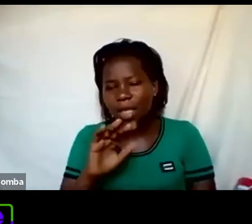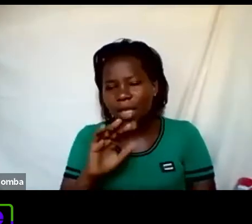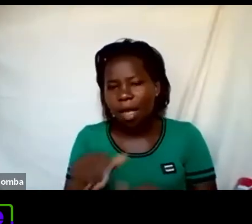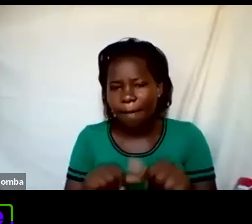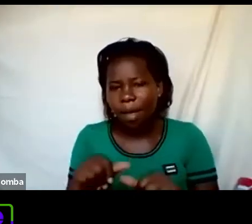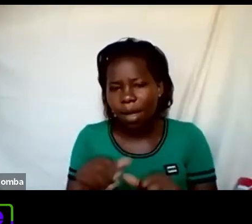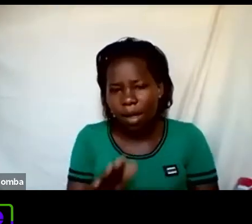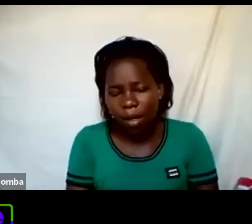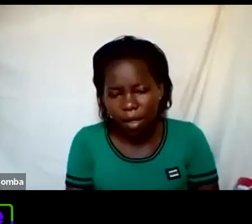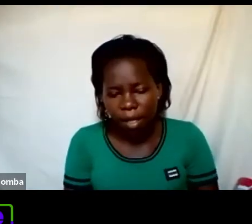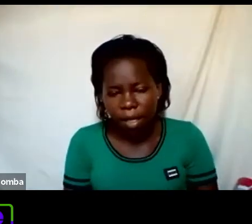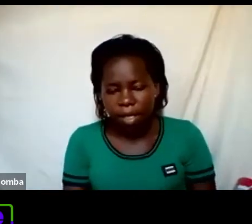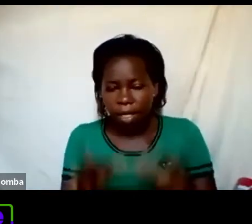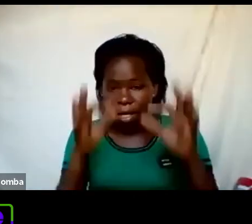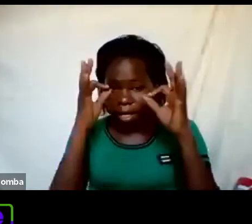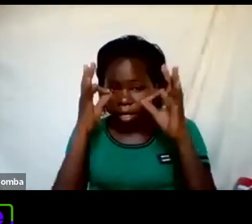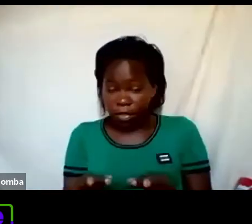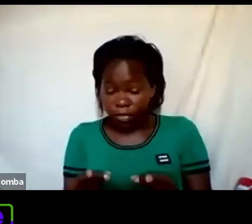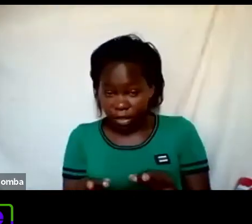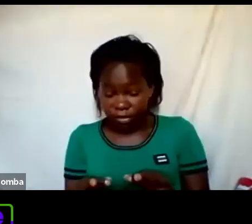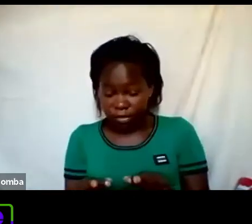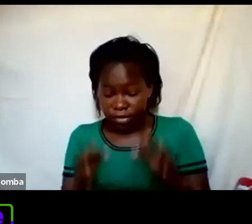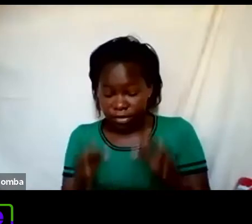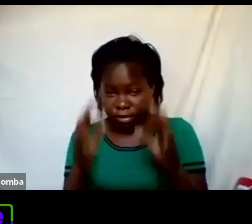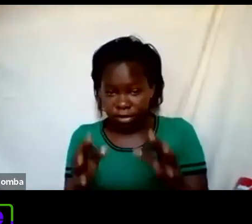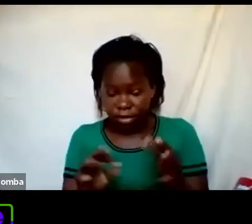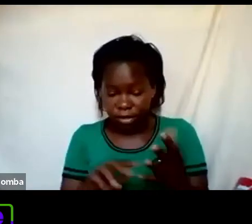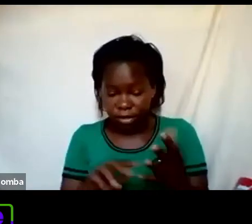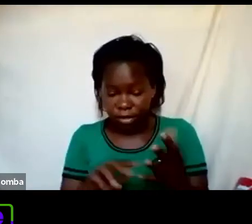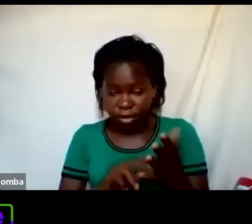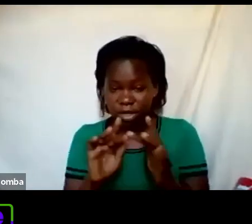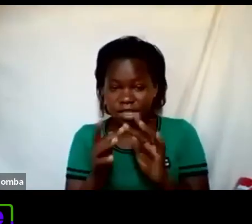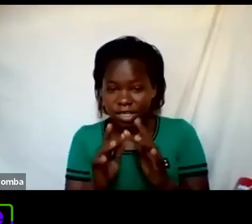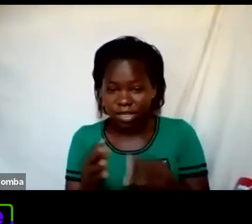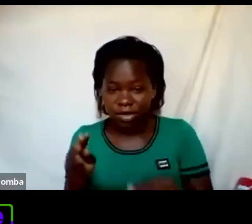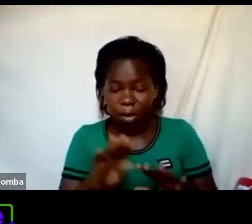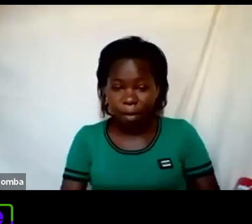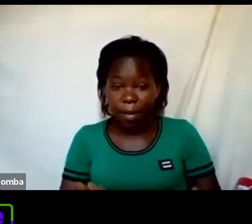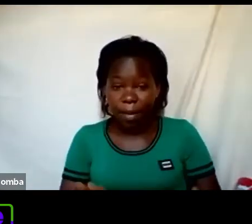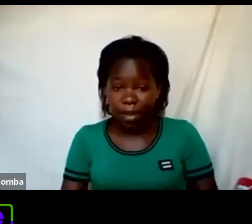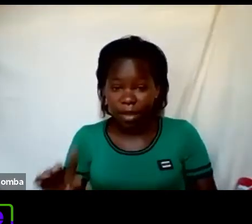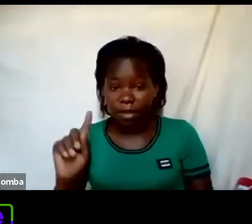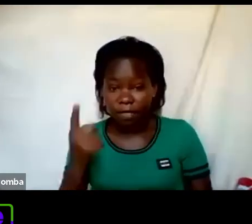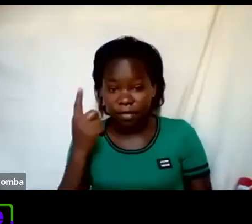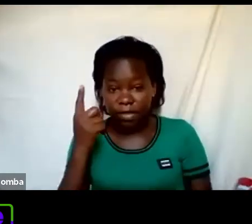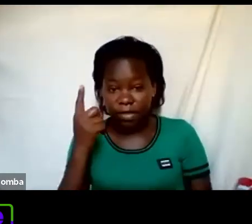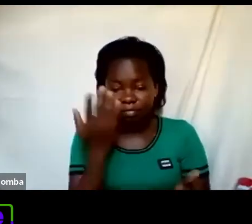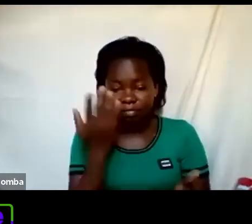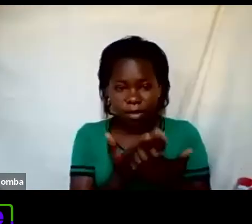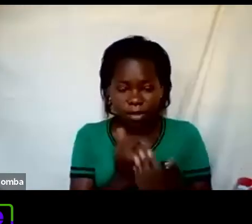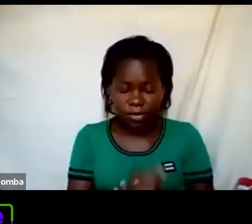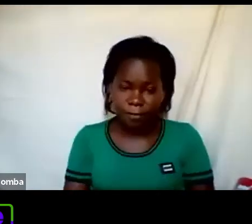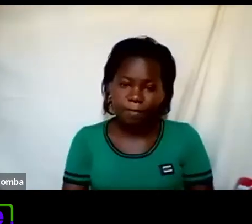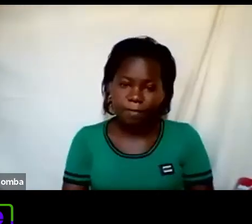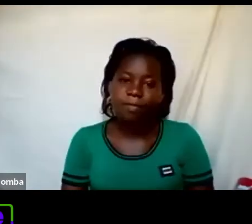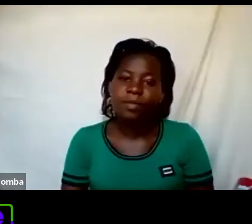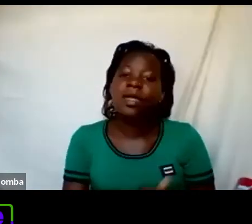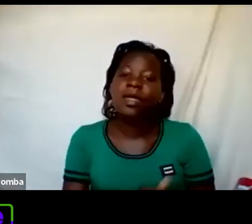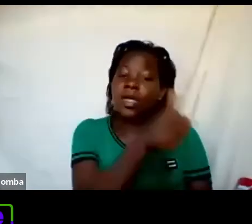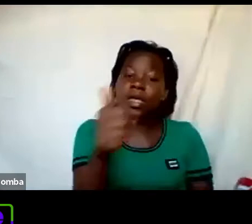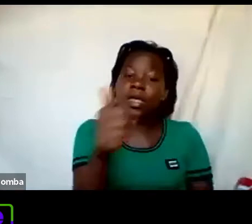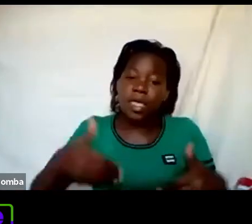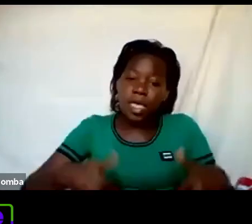come with this digital marketing, as Ben as well has highlighted it, first is applications. Any young person who can sit out there